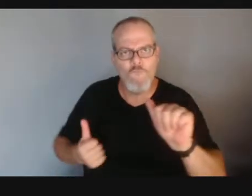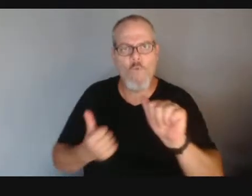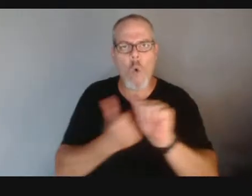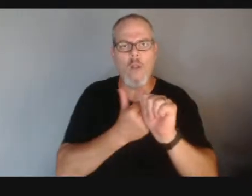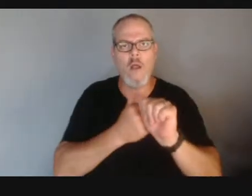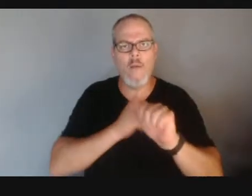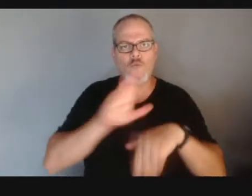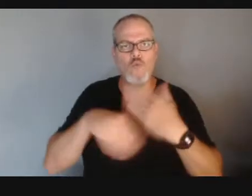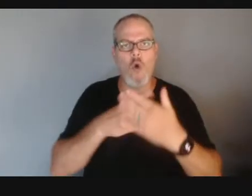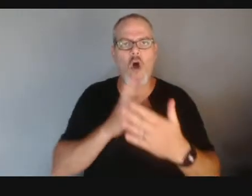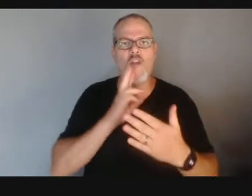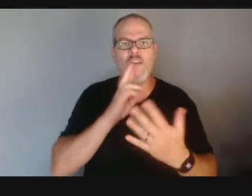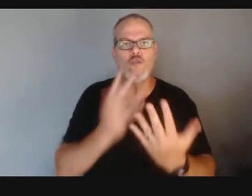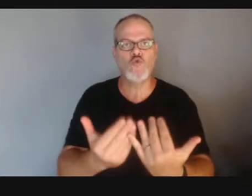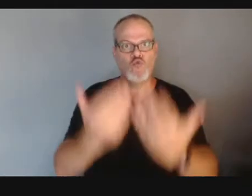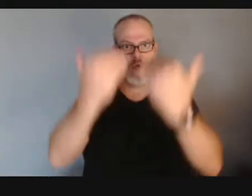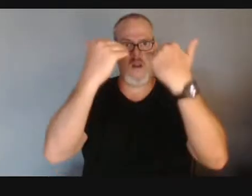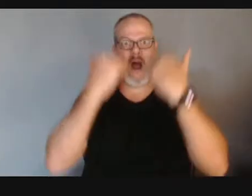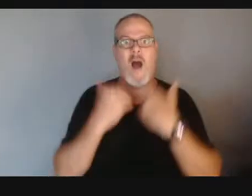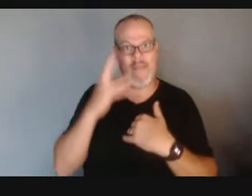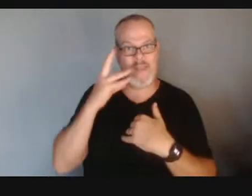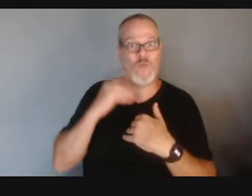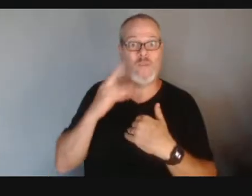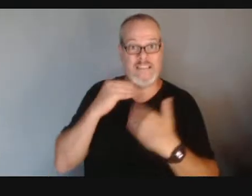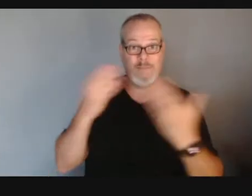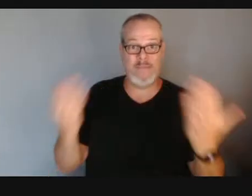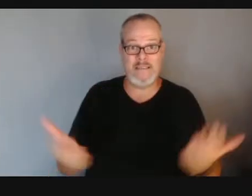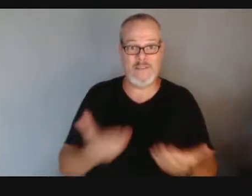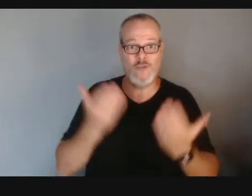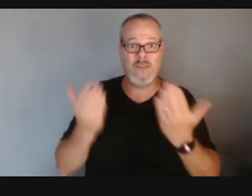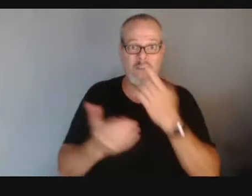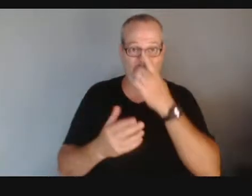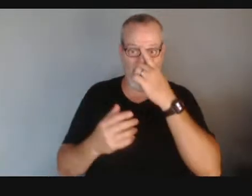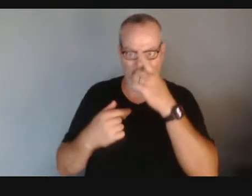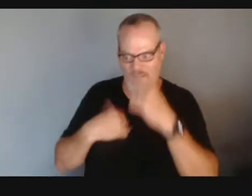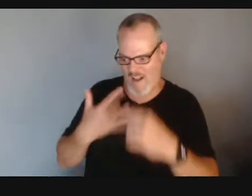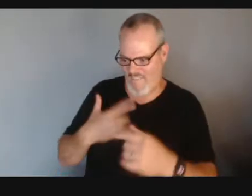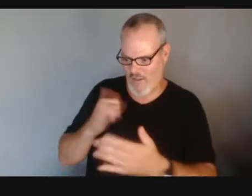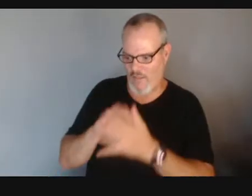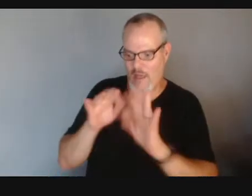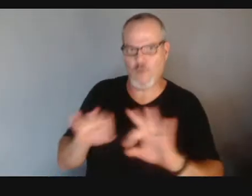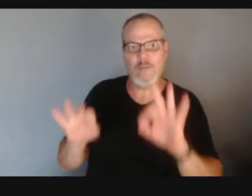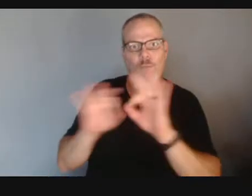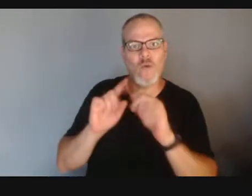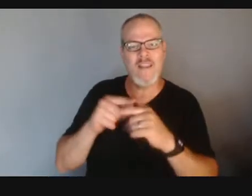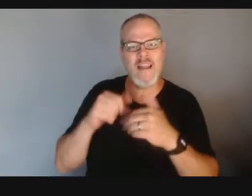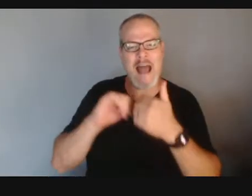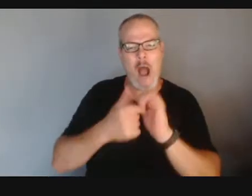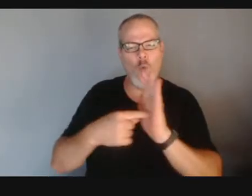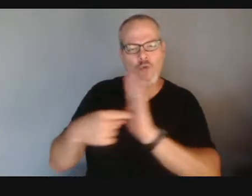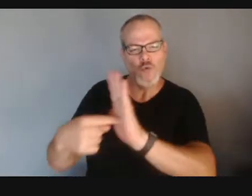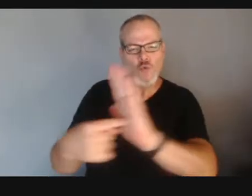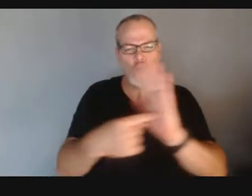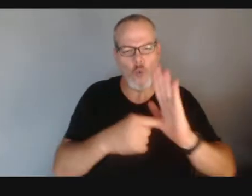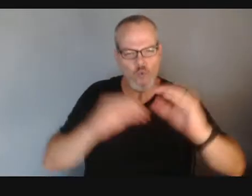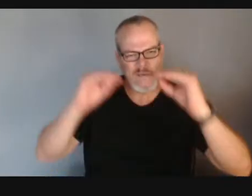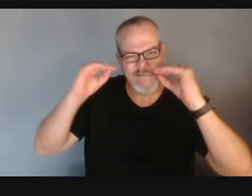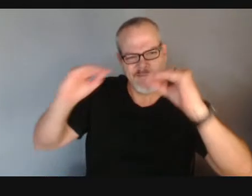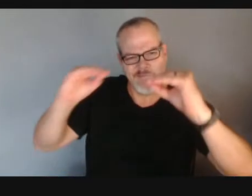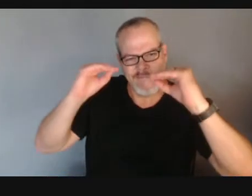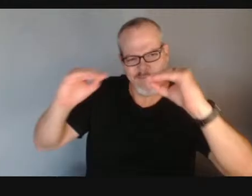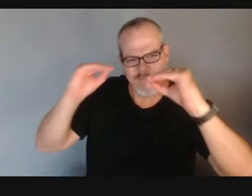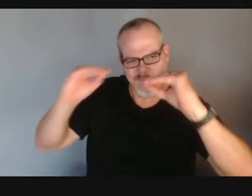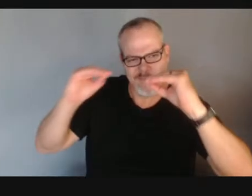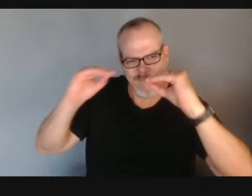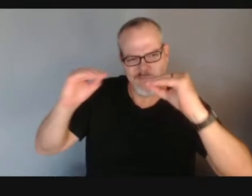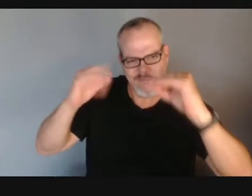tsunami that we had here. I think that was important and the way you laid it out and trying to educate everybody is important. And